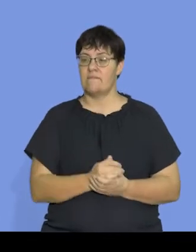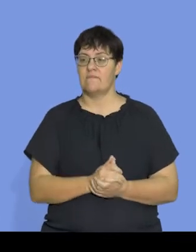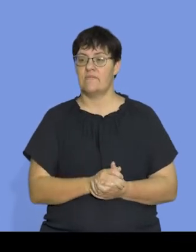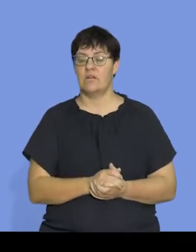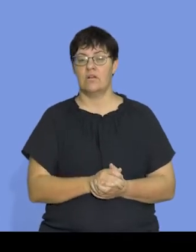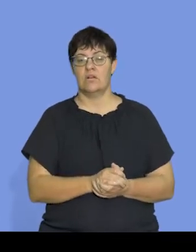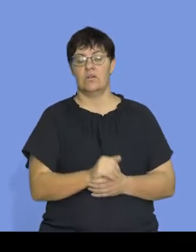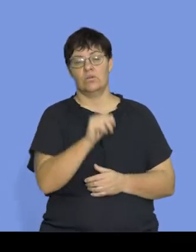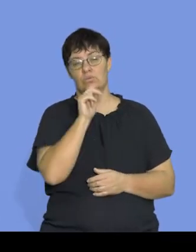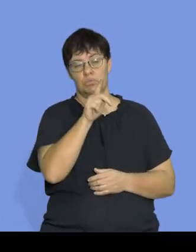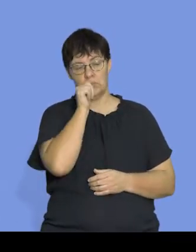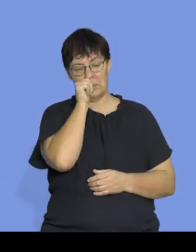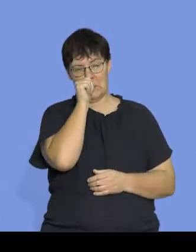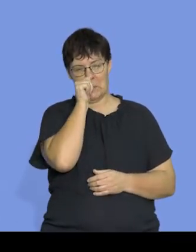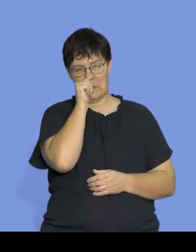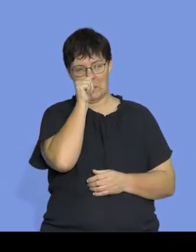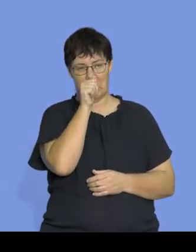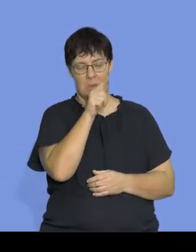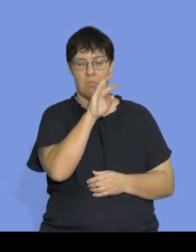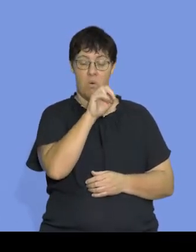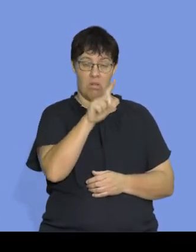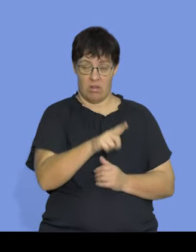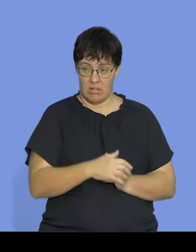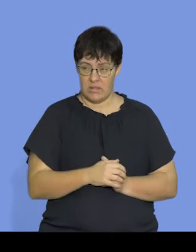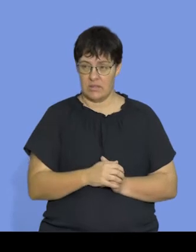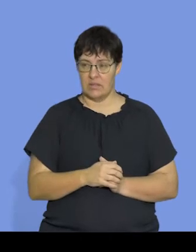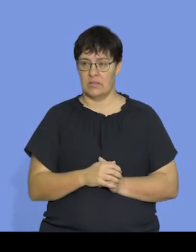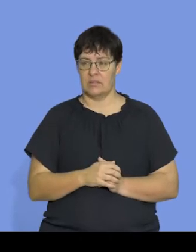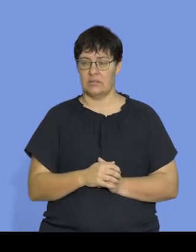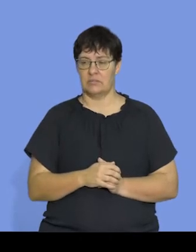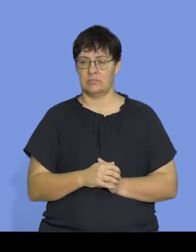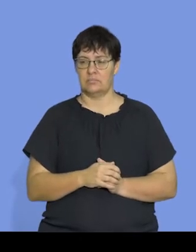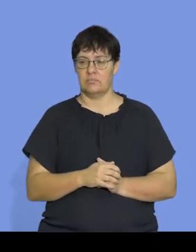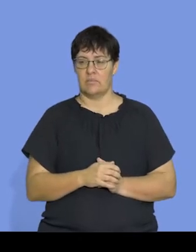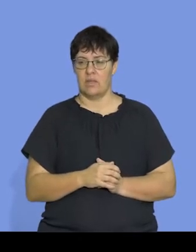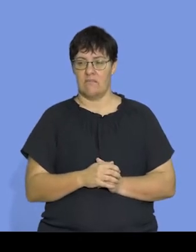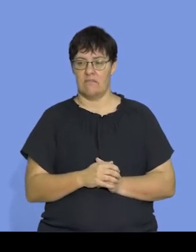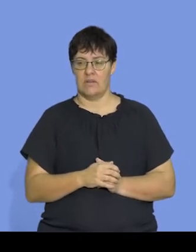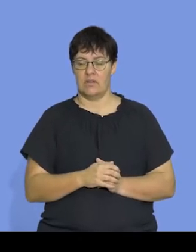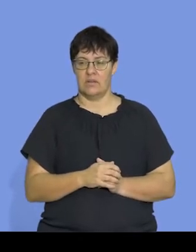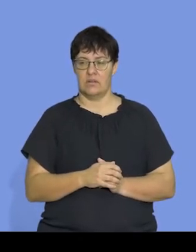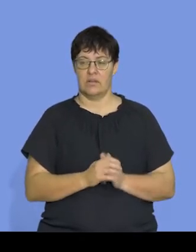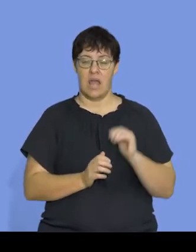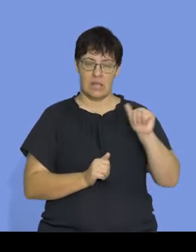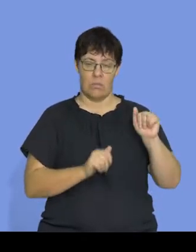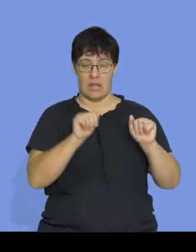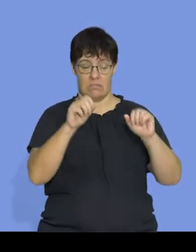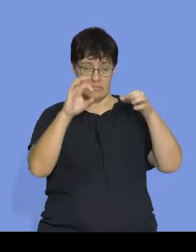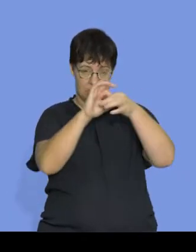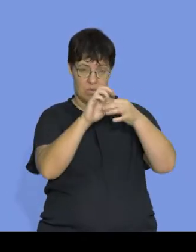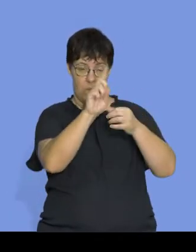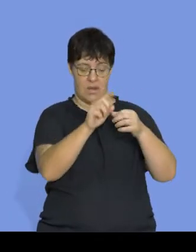of hydrogen. This is the simplest ratio in which they react, okay? Then we've got a mole of oxygen,